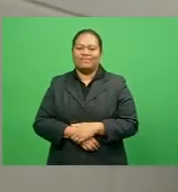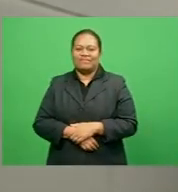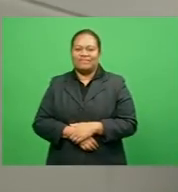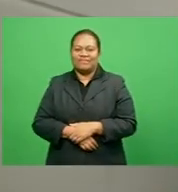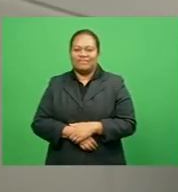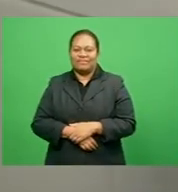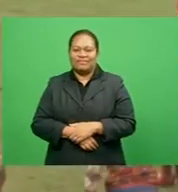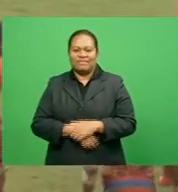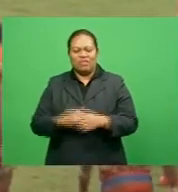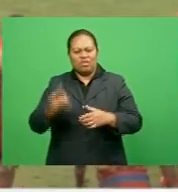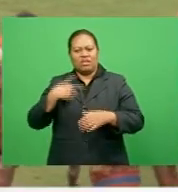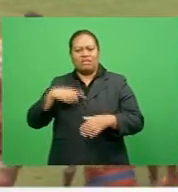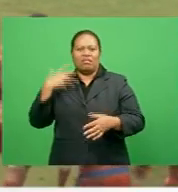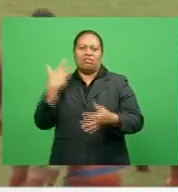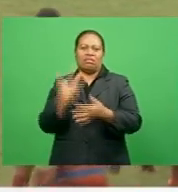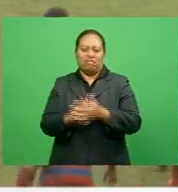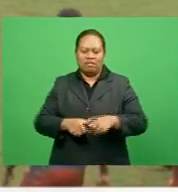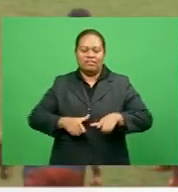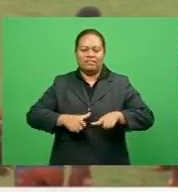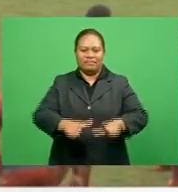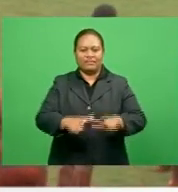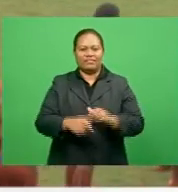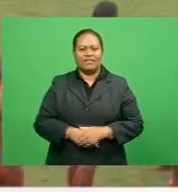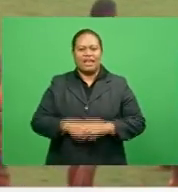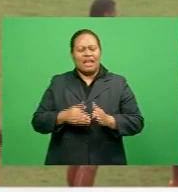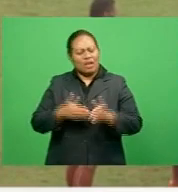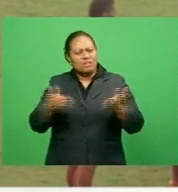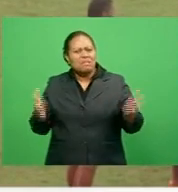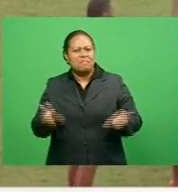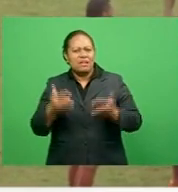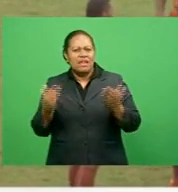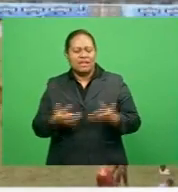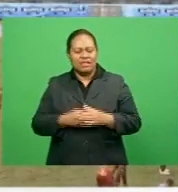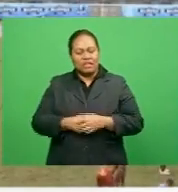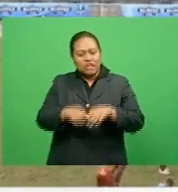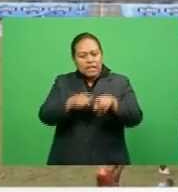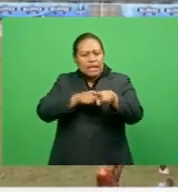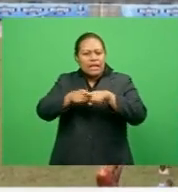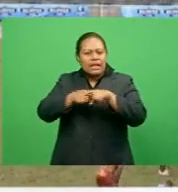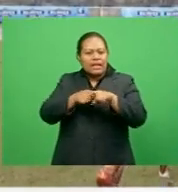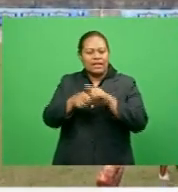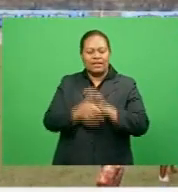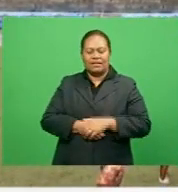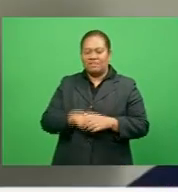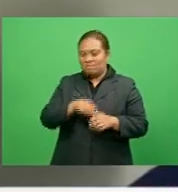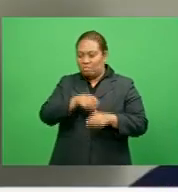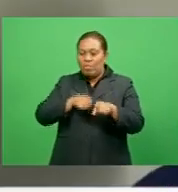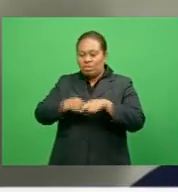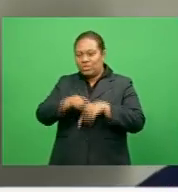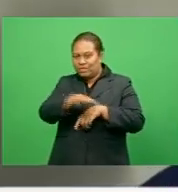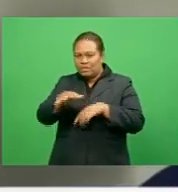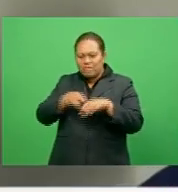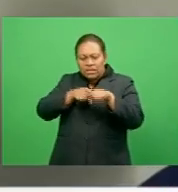So it's a journey for the team. Playing in the major union has been a learning curve for the players.